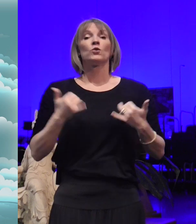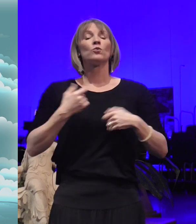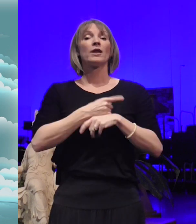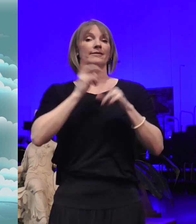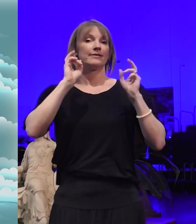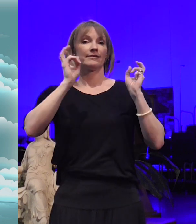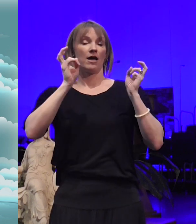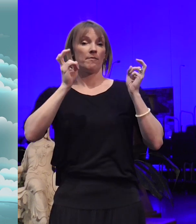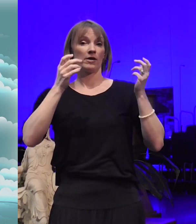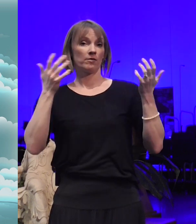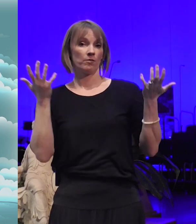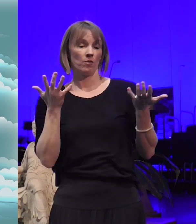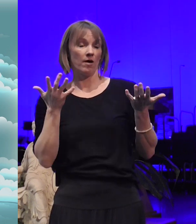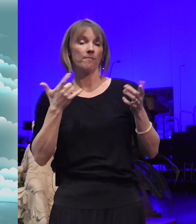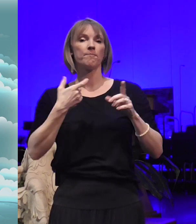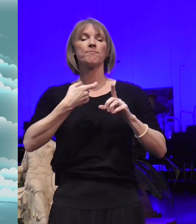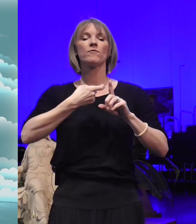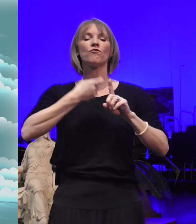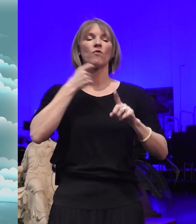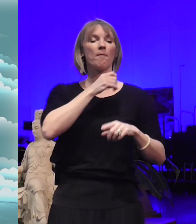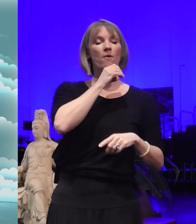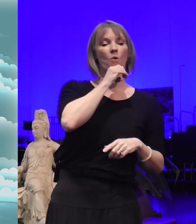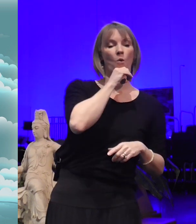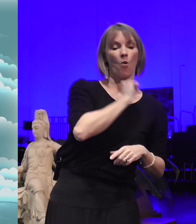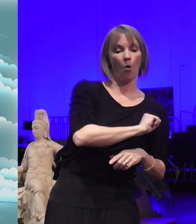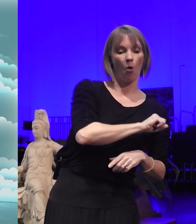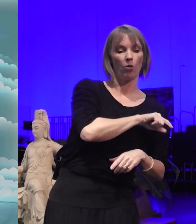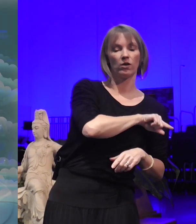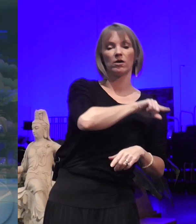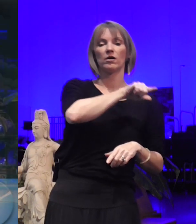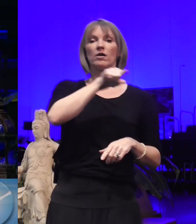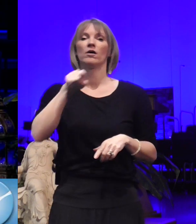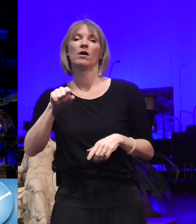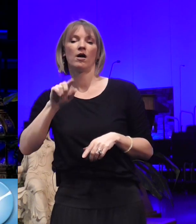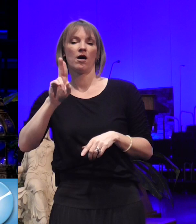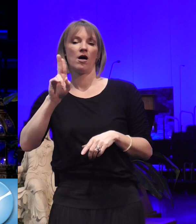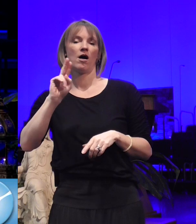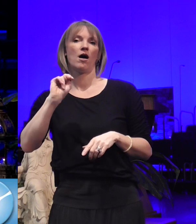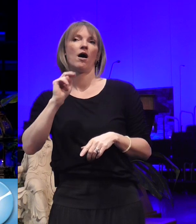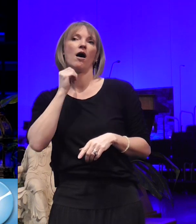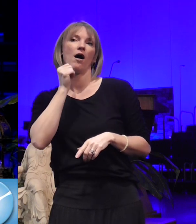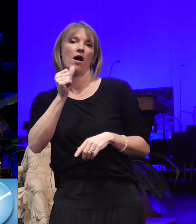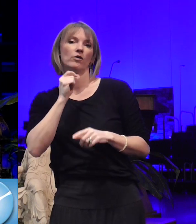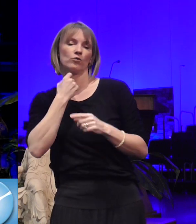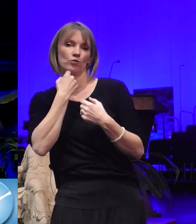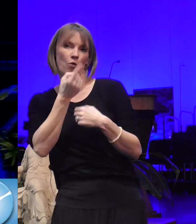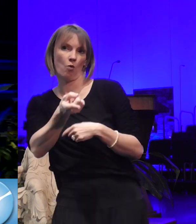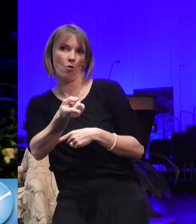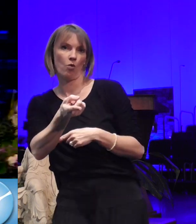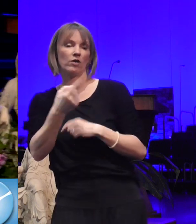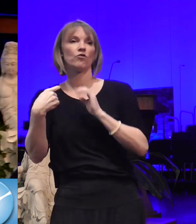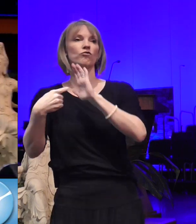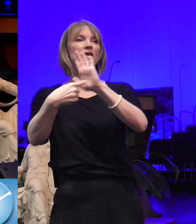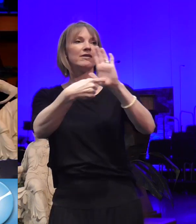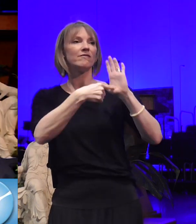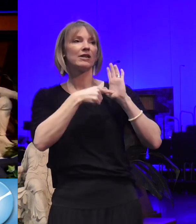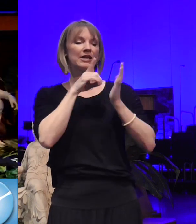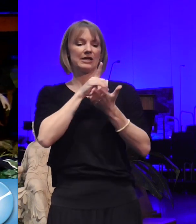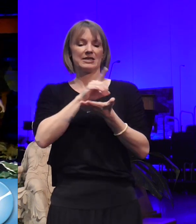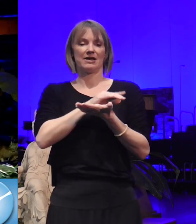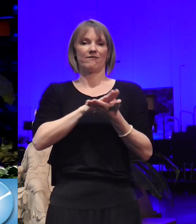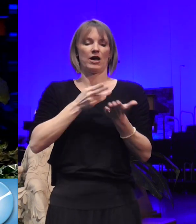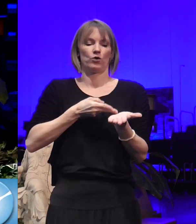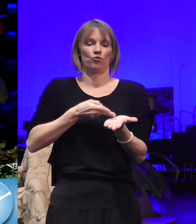Today's topic, from Old to Untold, Revealing Divine